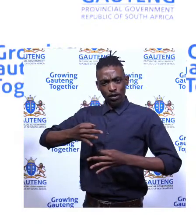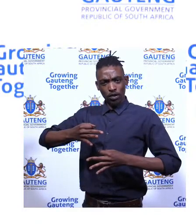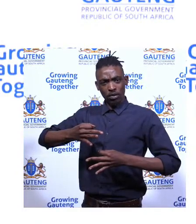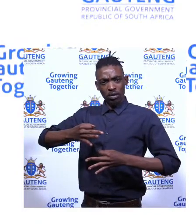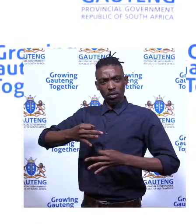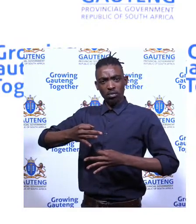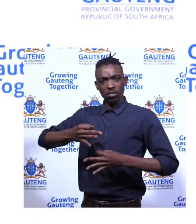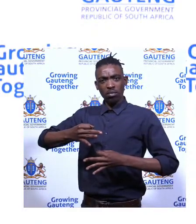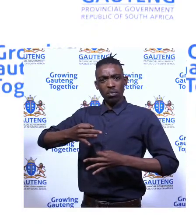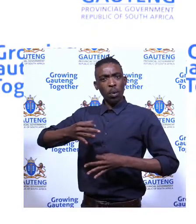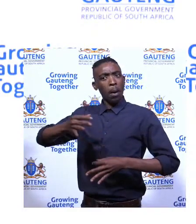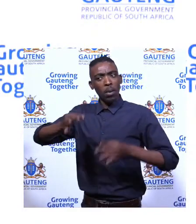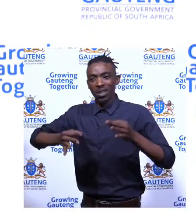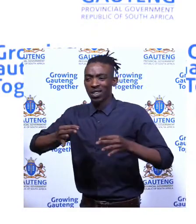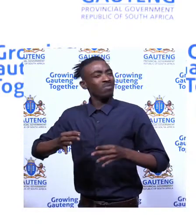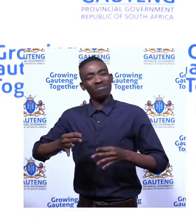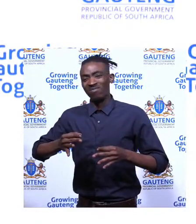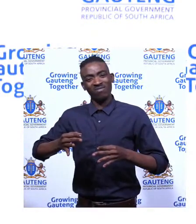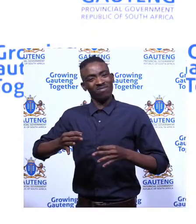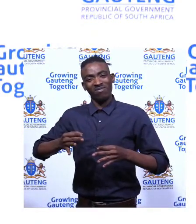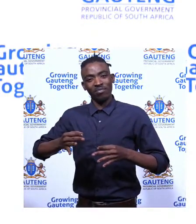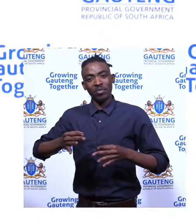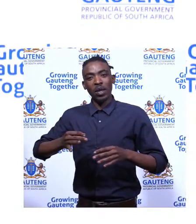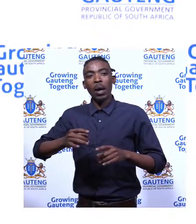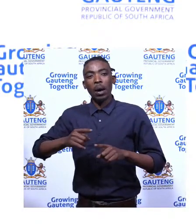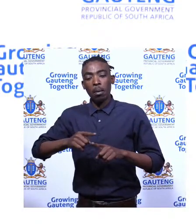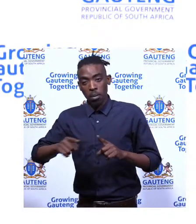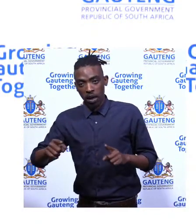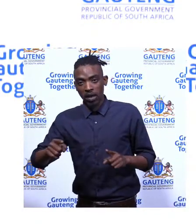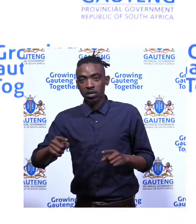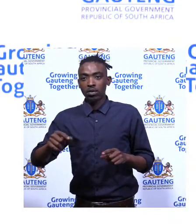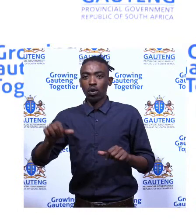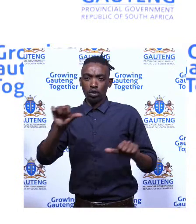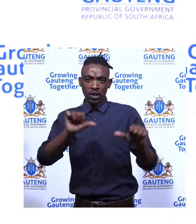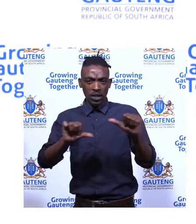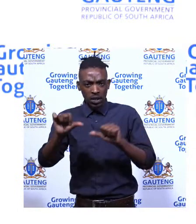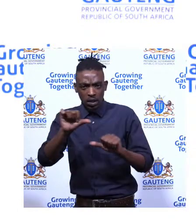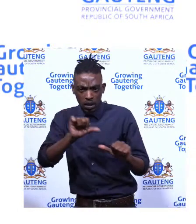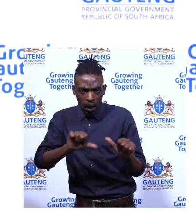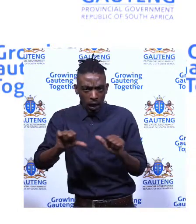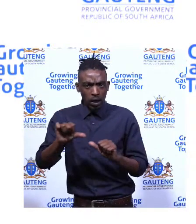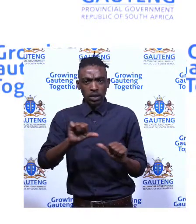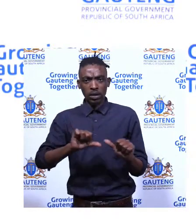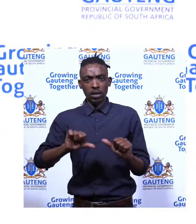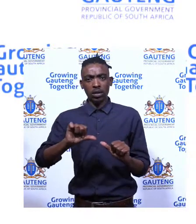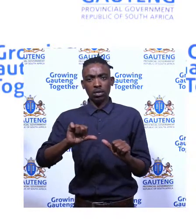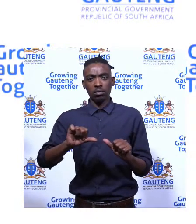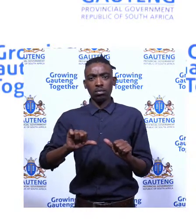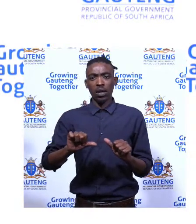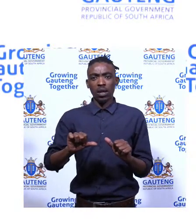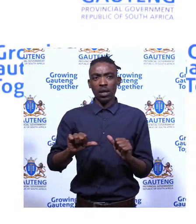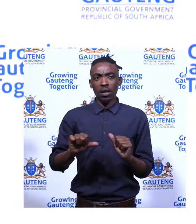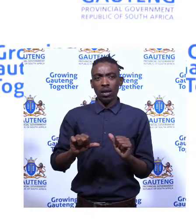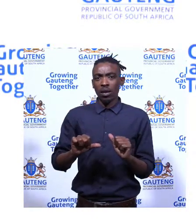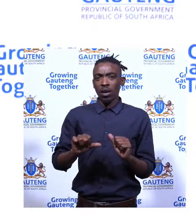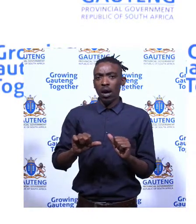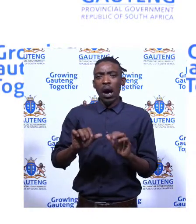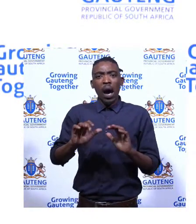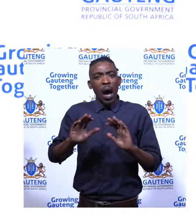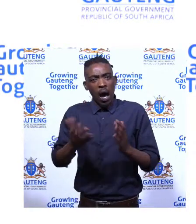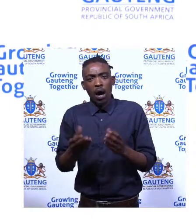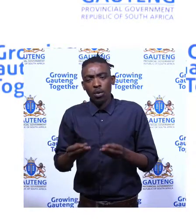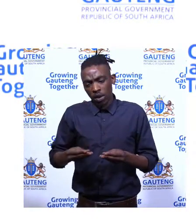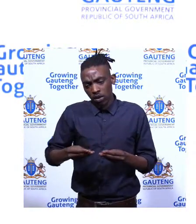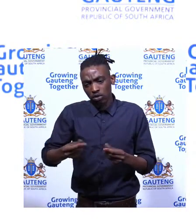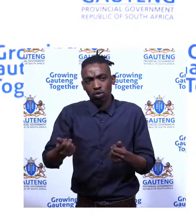on political whims, but that are based on science, based on technical input.